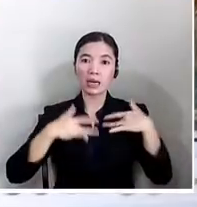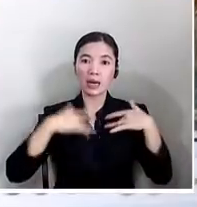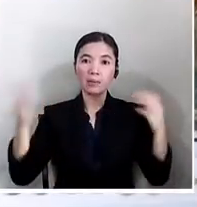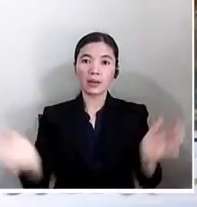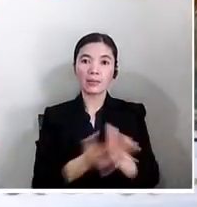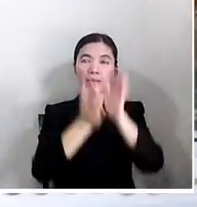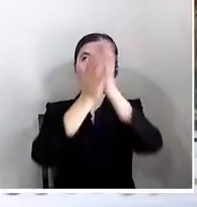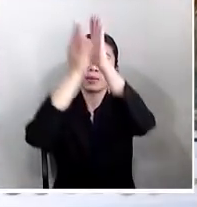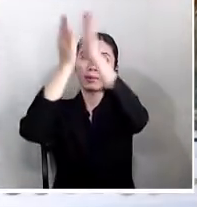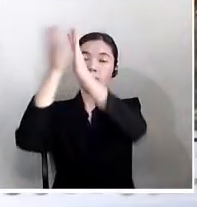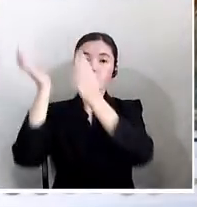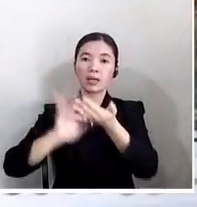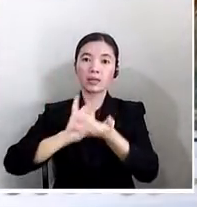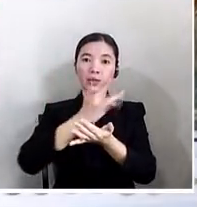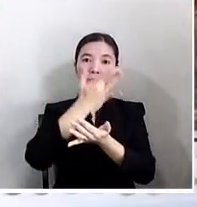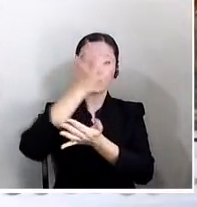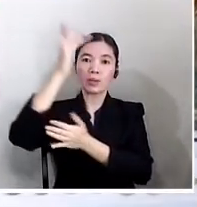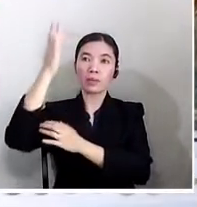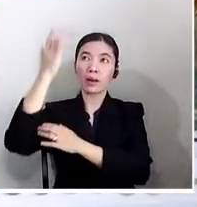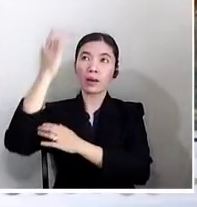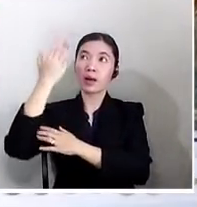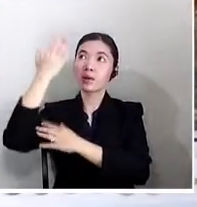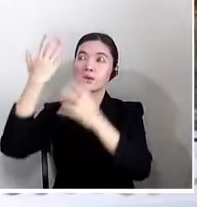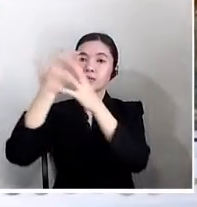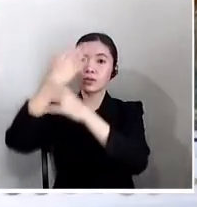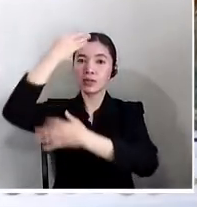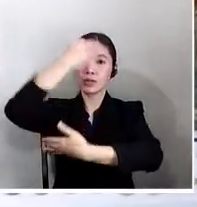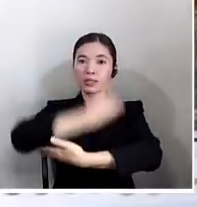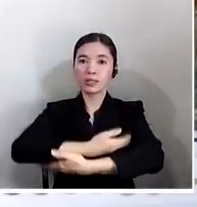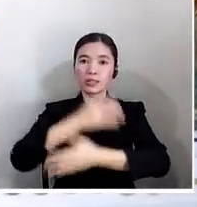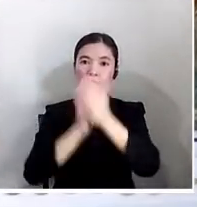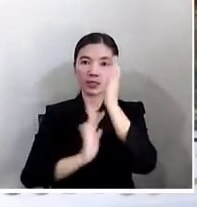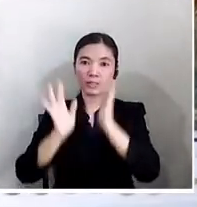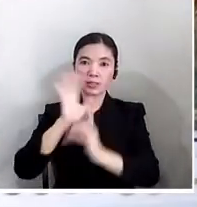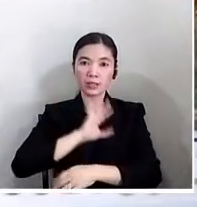you through your Son, Jesus Christ.